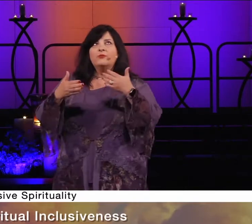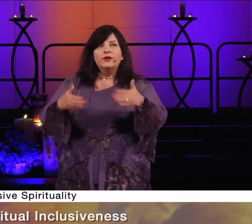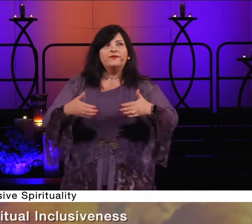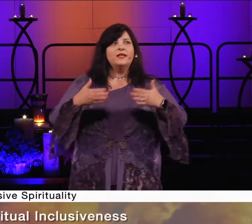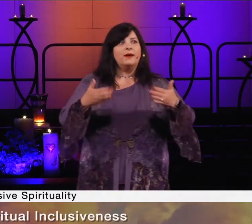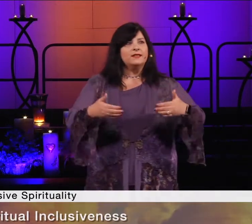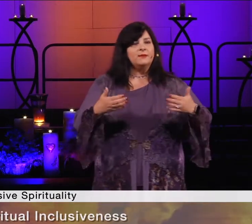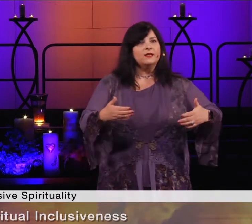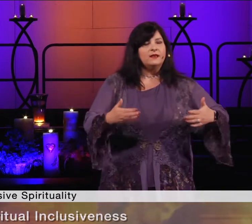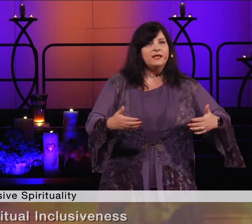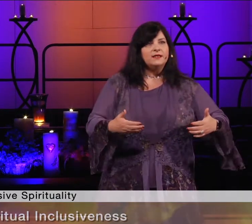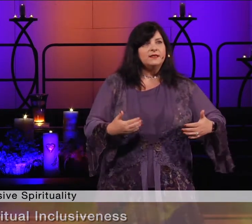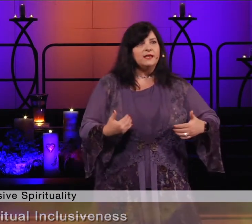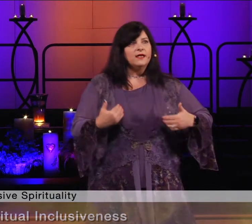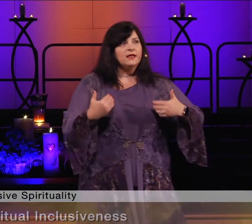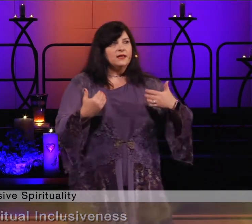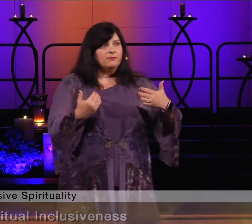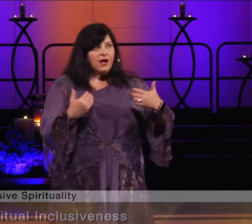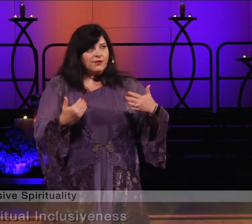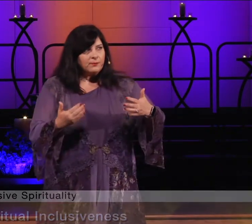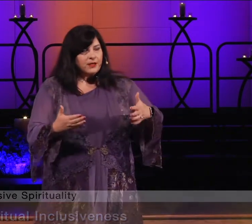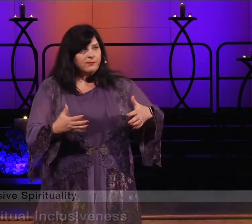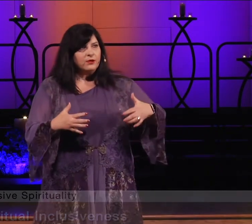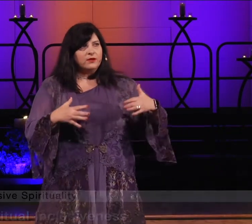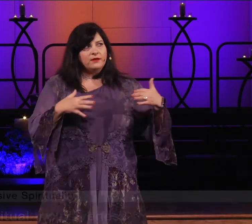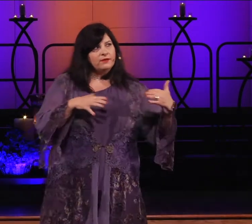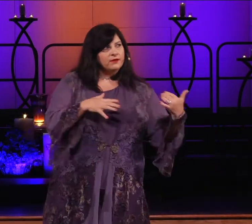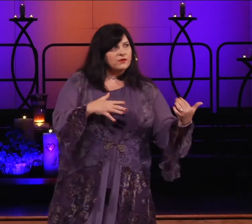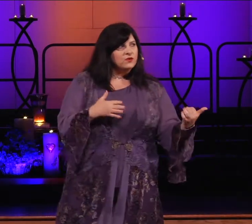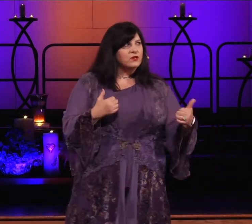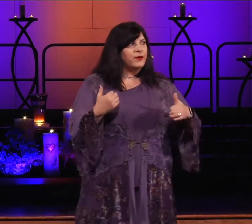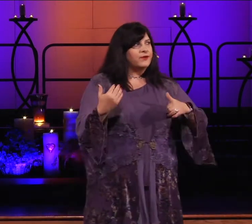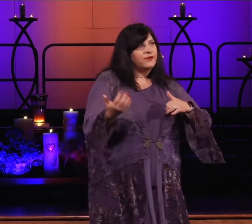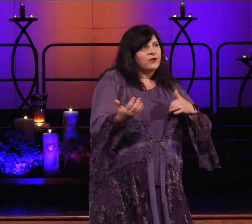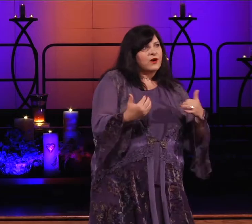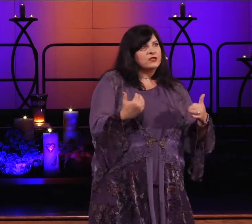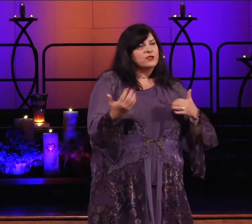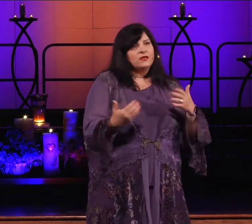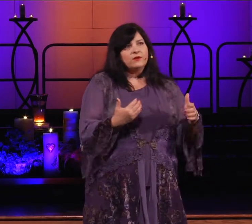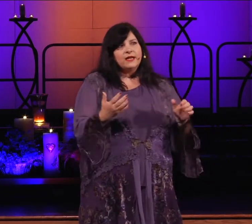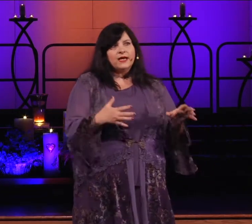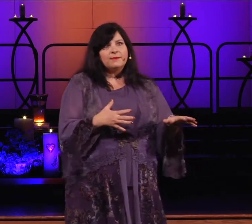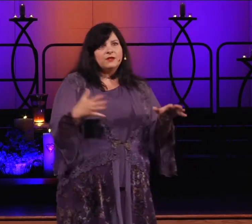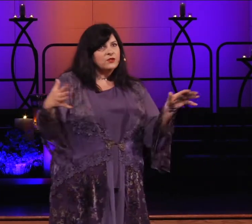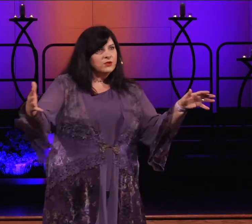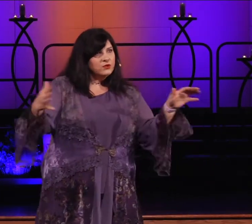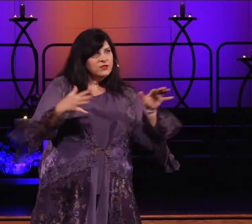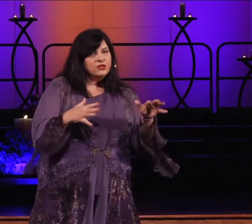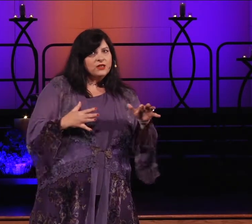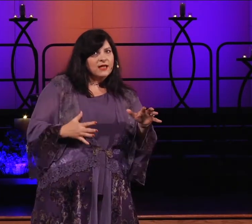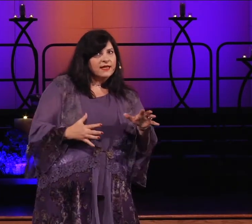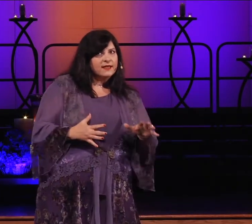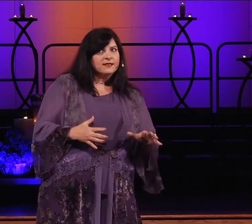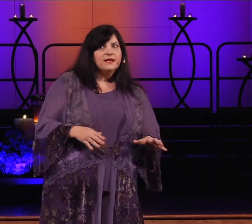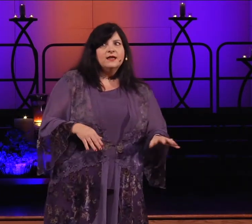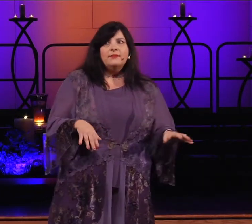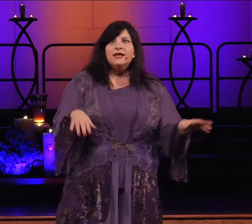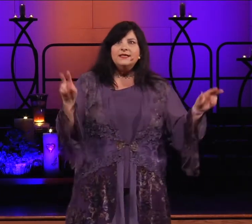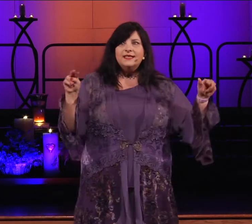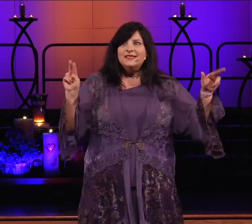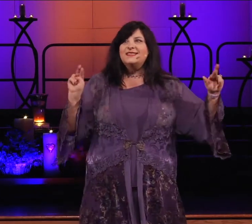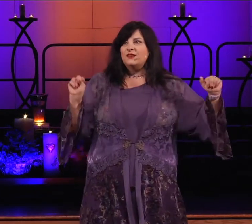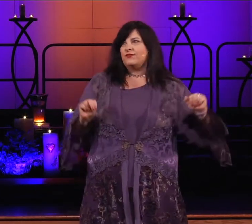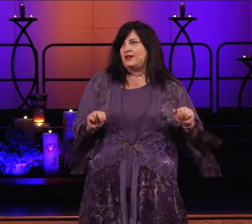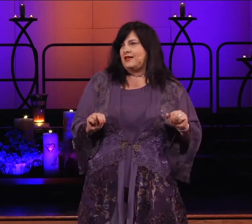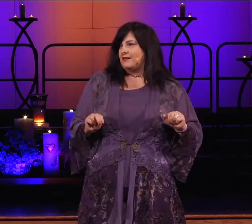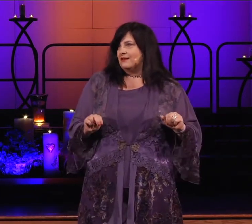talk briefly about some of the things that bother people, or they're concerned about, or they're questioning when they come into a new teaching like this,